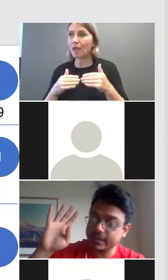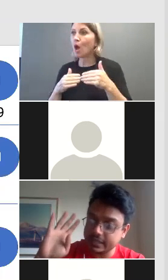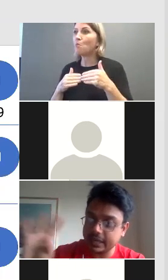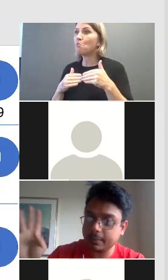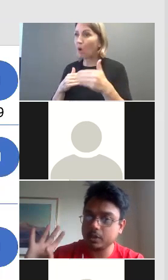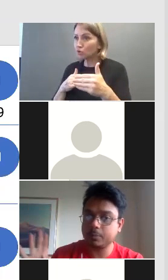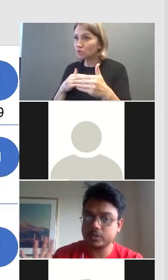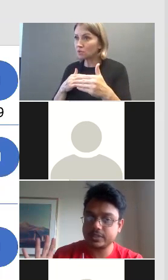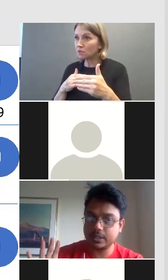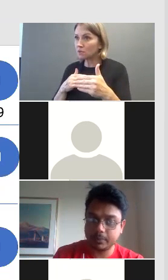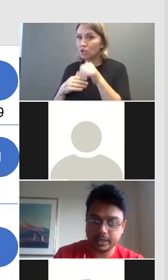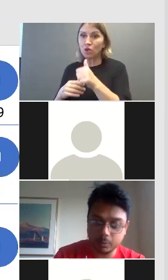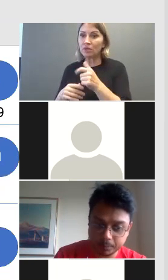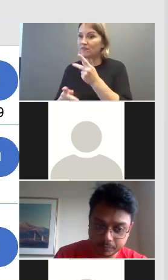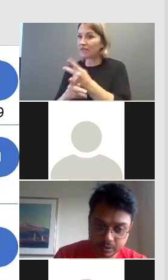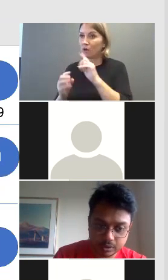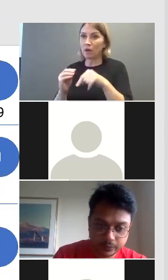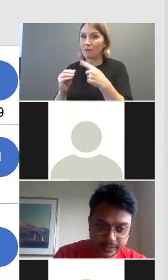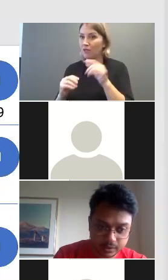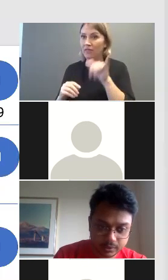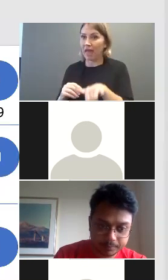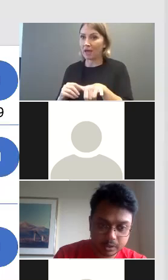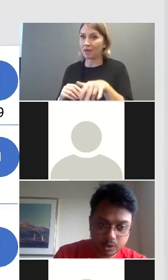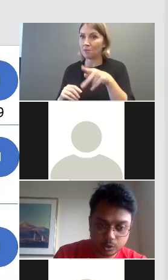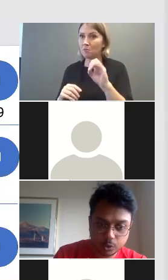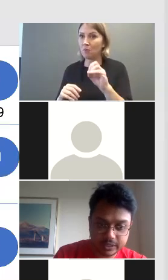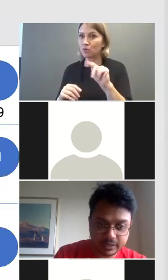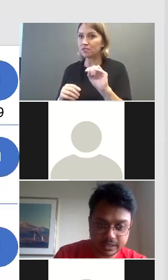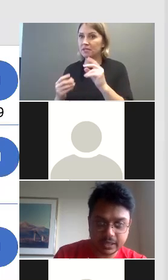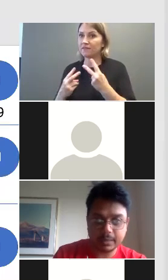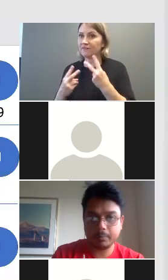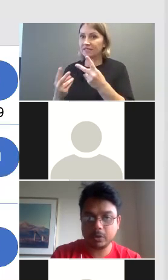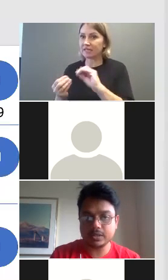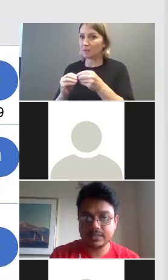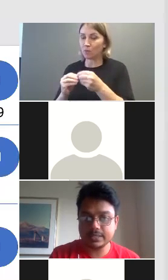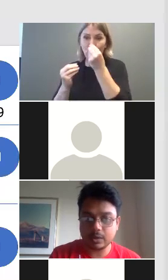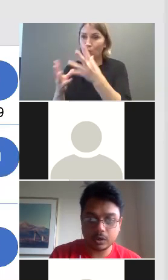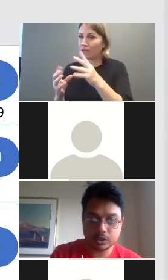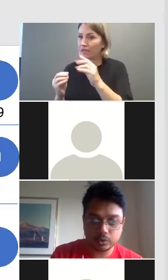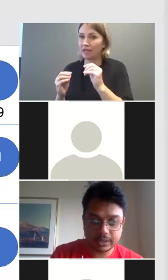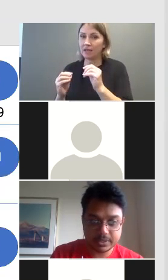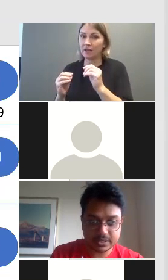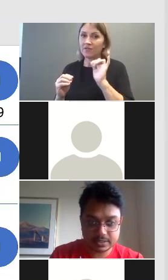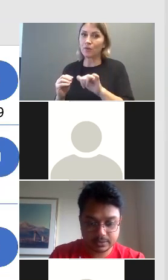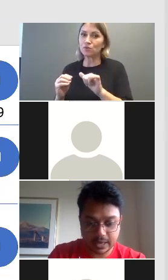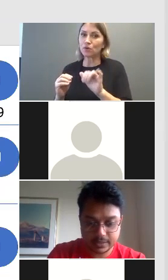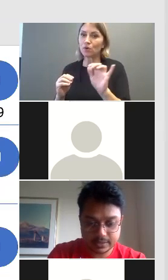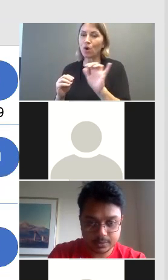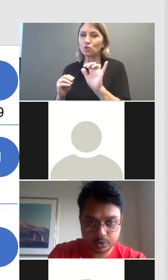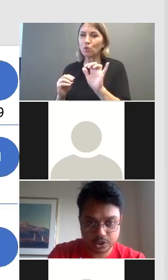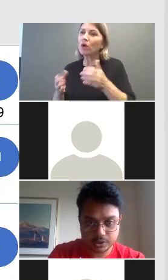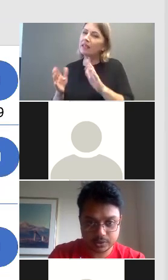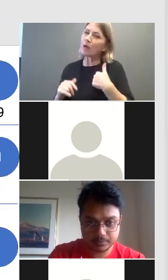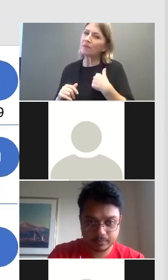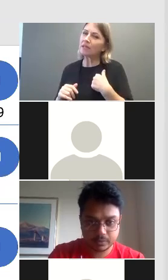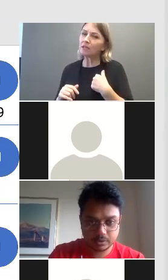You don't even care about the post-visit number anymore, right? You don't even care about, because these are odd. So let me just write this